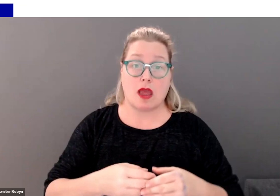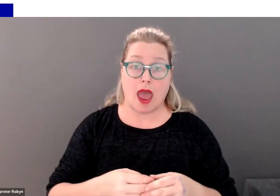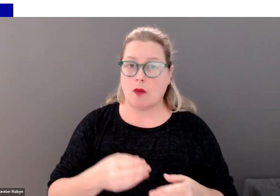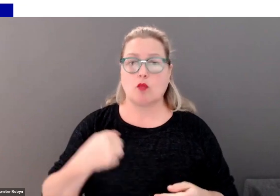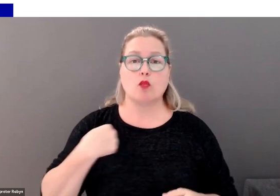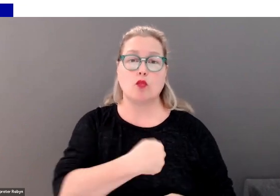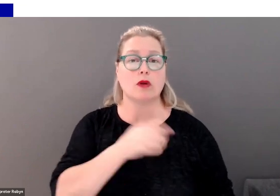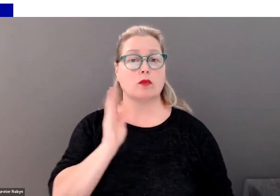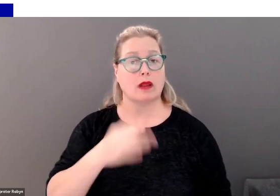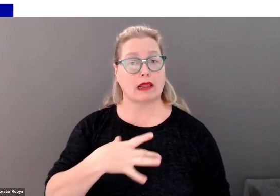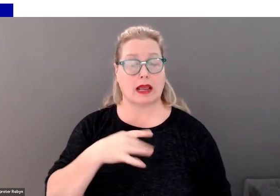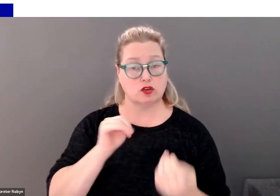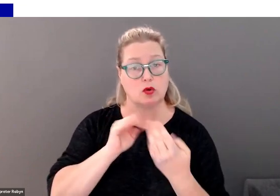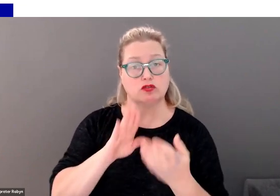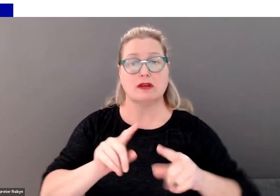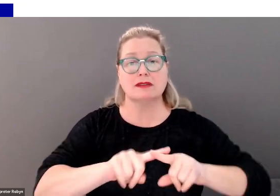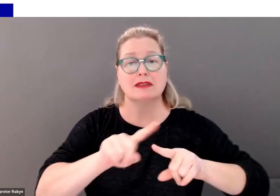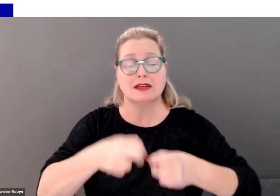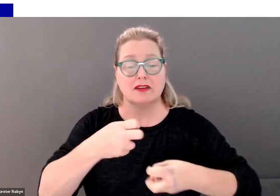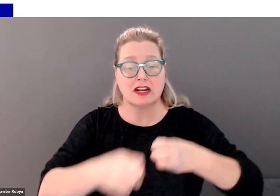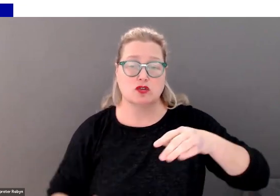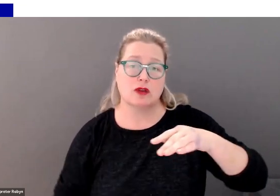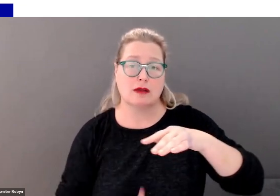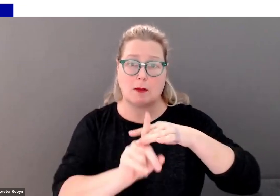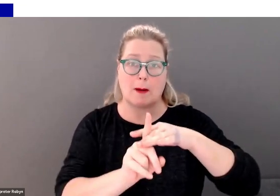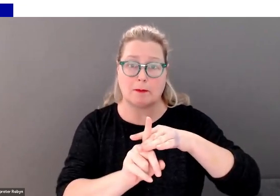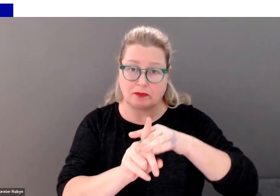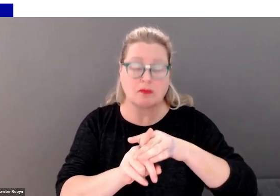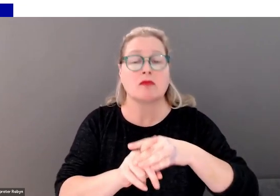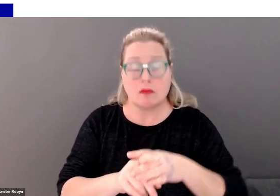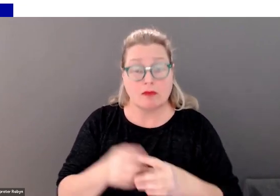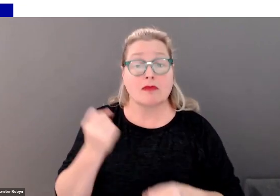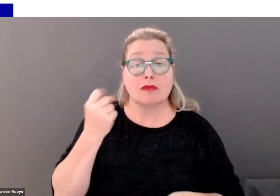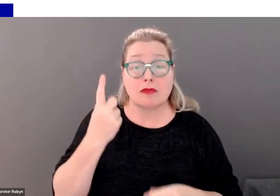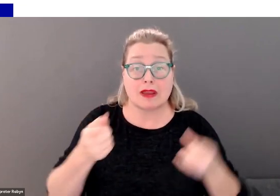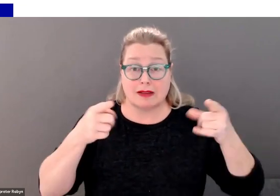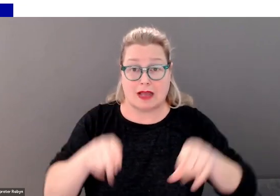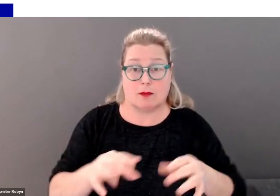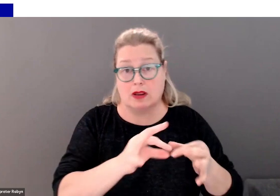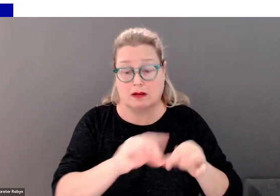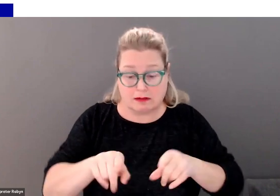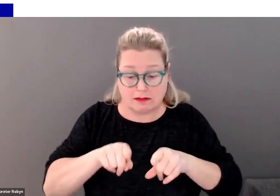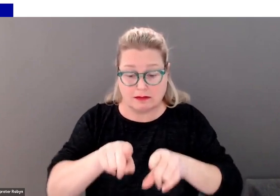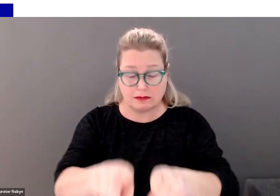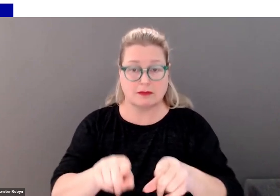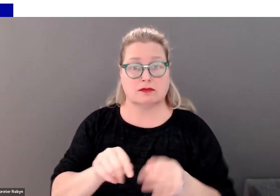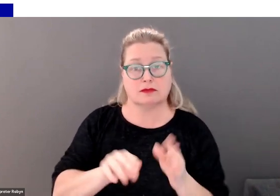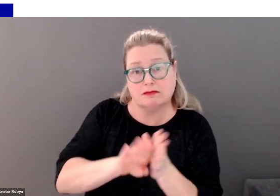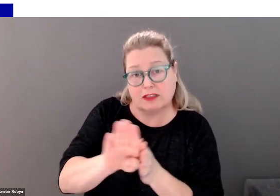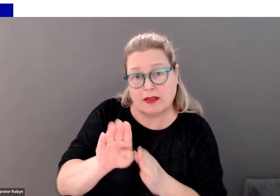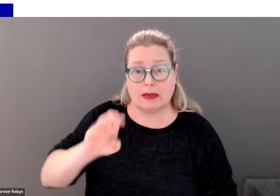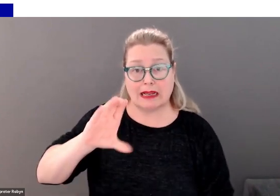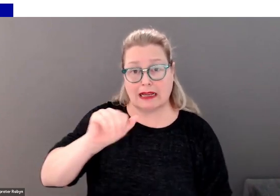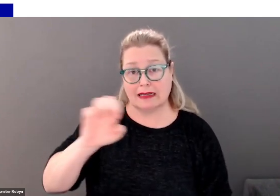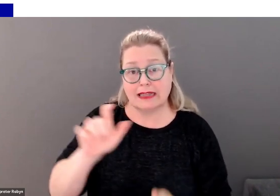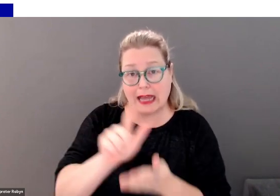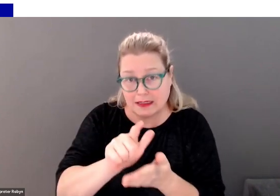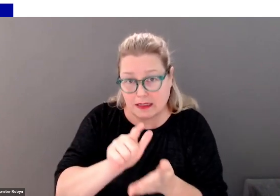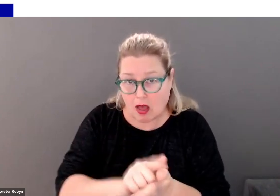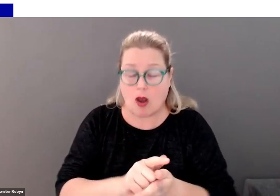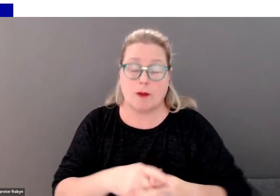our enforcement experience under developing case law and advances in statutory